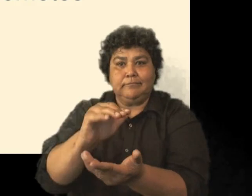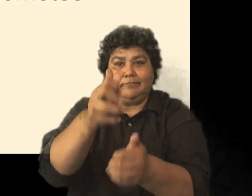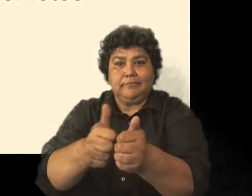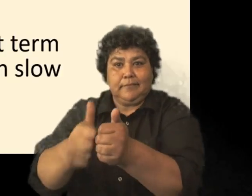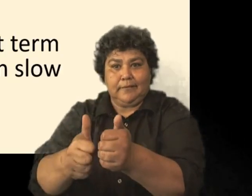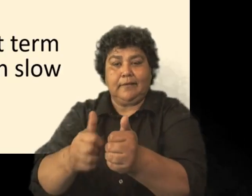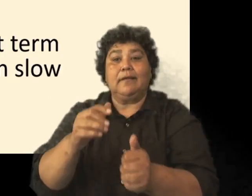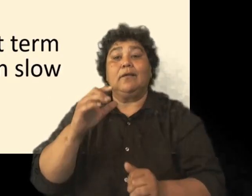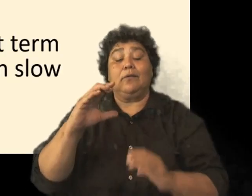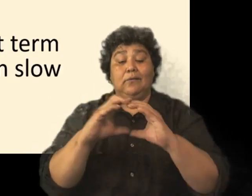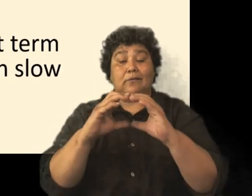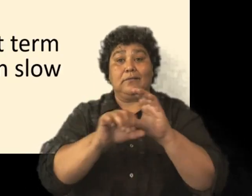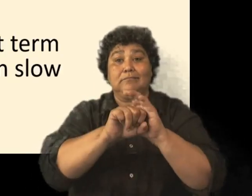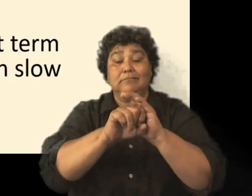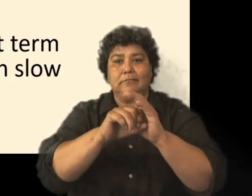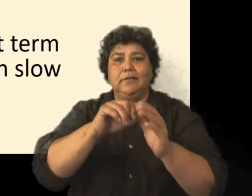degeneration.